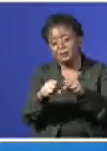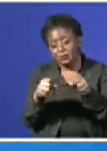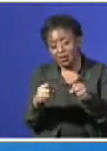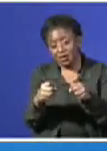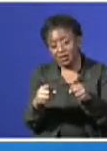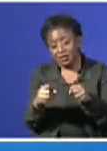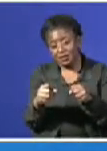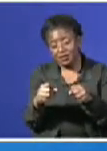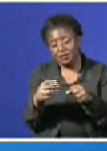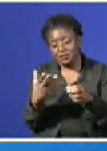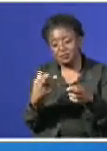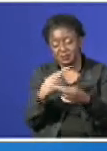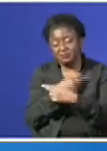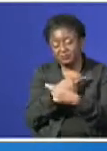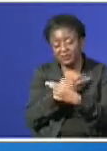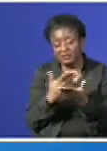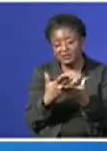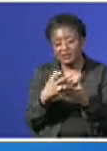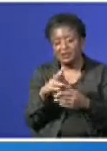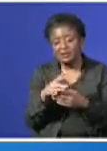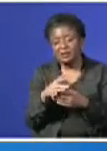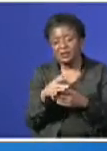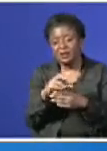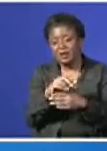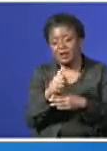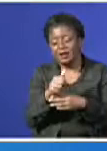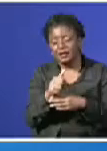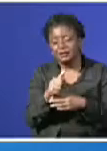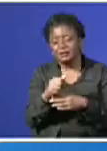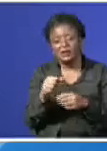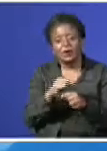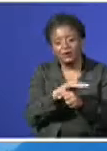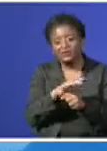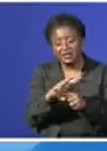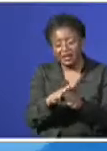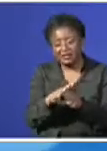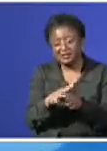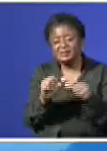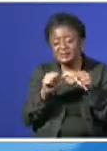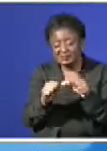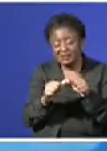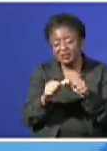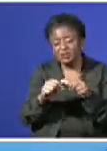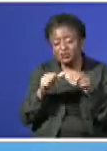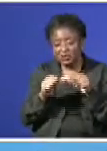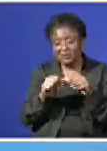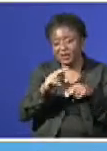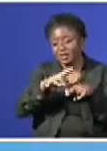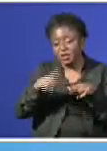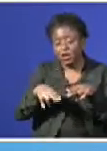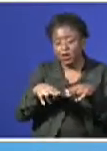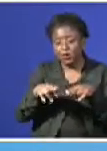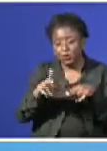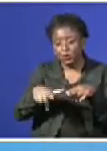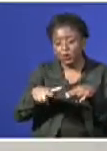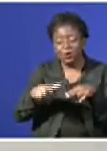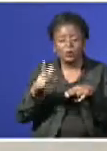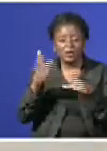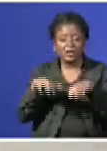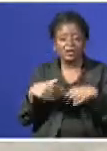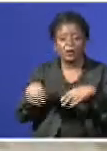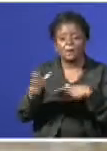know, hopefully if the numbers of COVID-19 cases could remain low, we'd be able to go back to